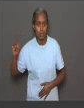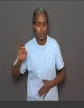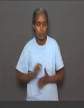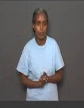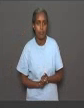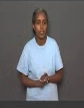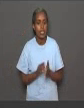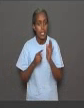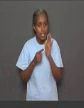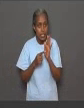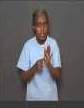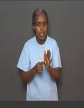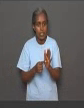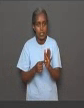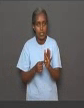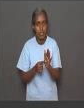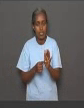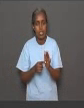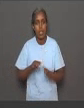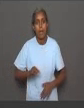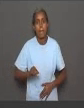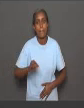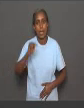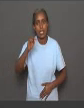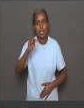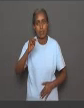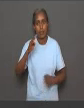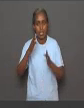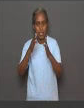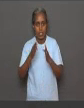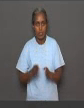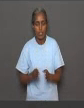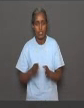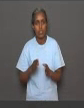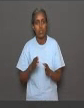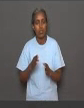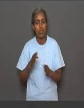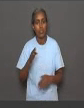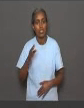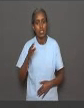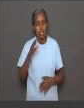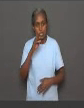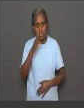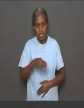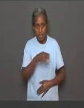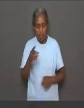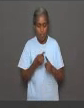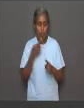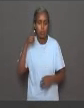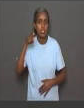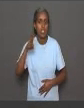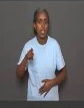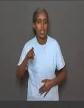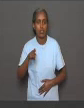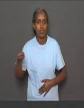It indicates the maximum deviation of the graph from the